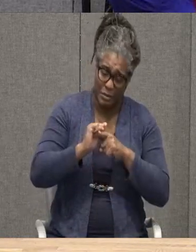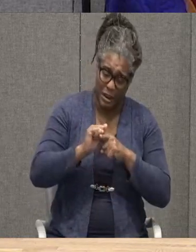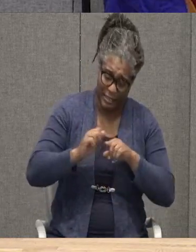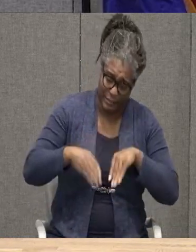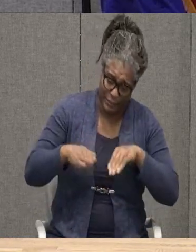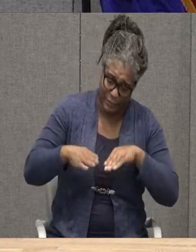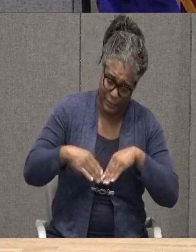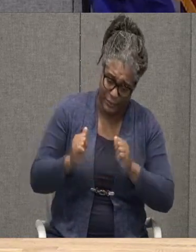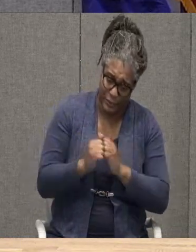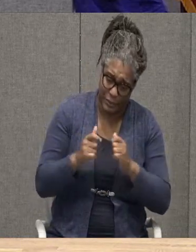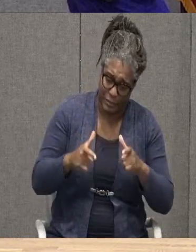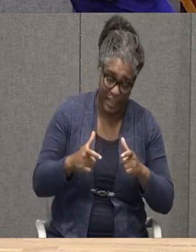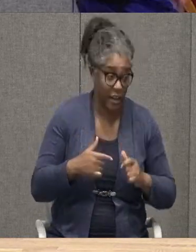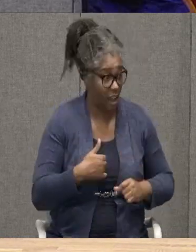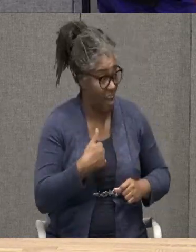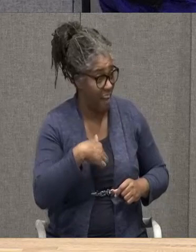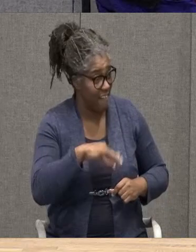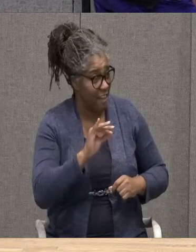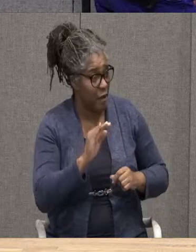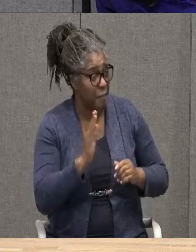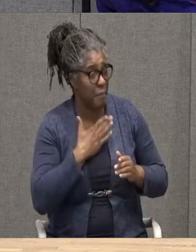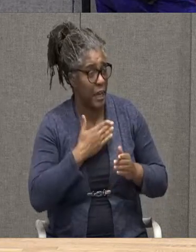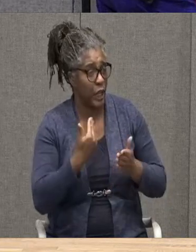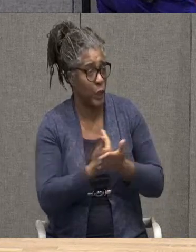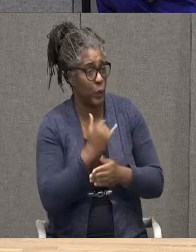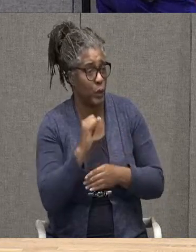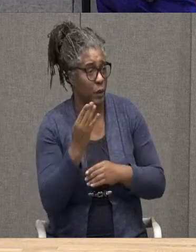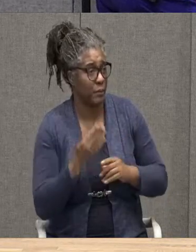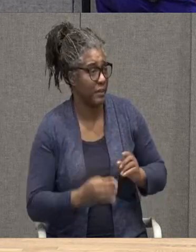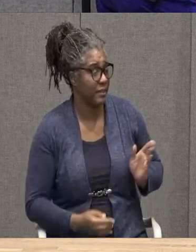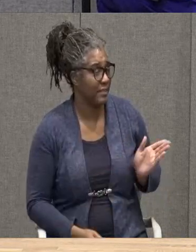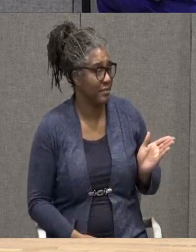new profession here. All right, ready, go.